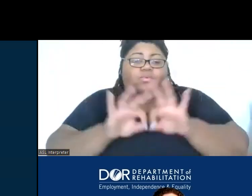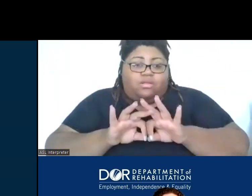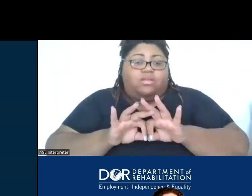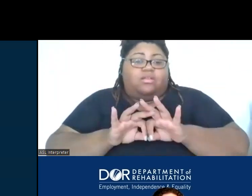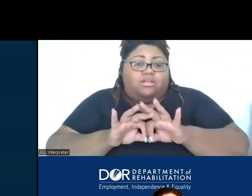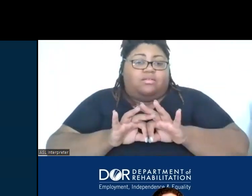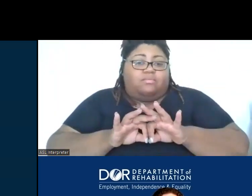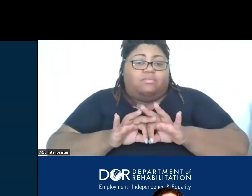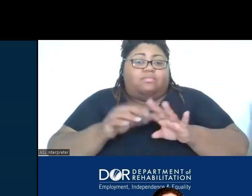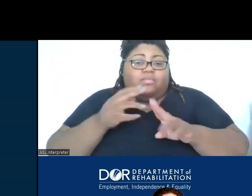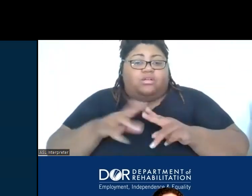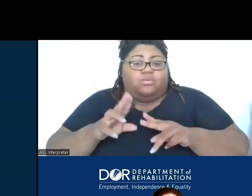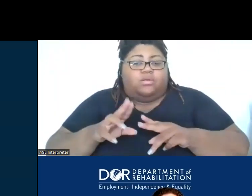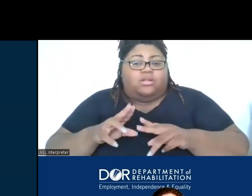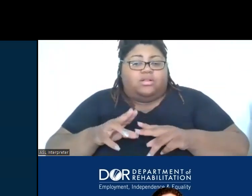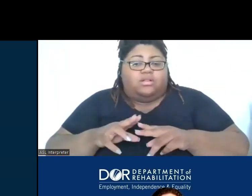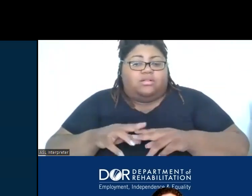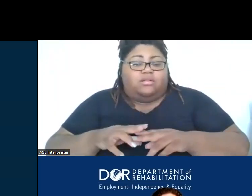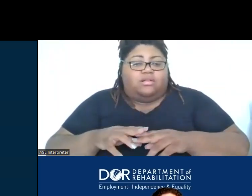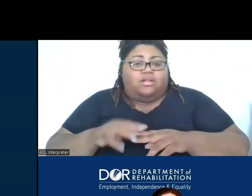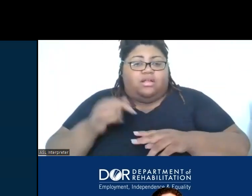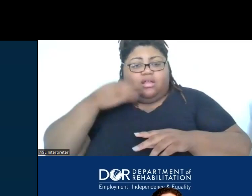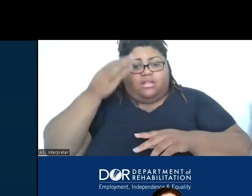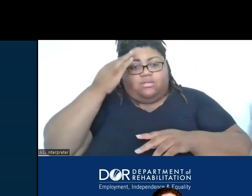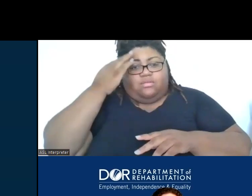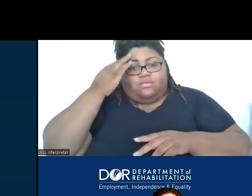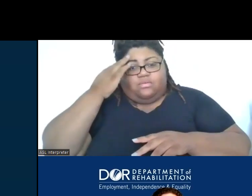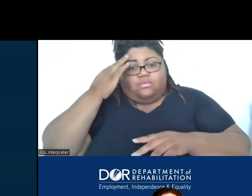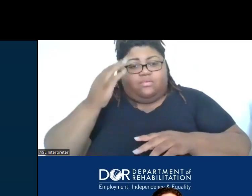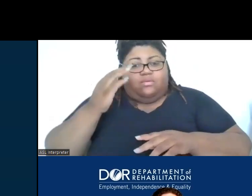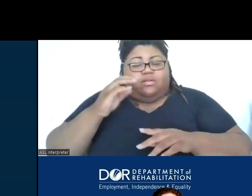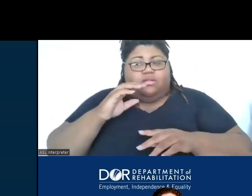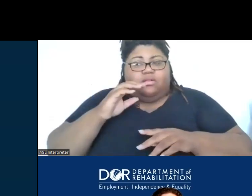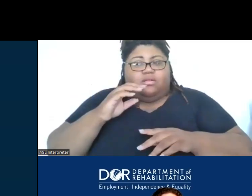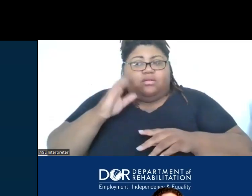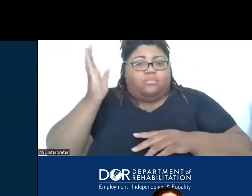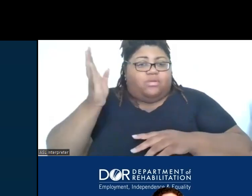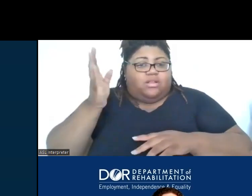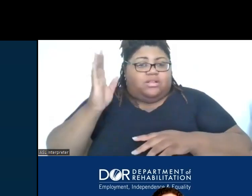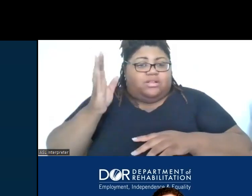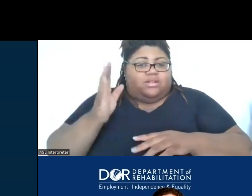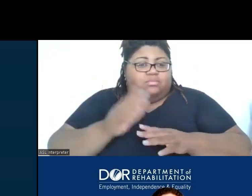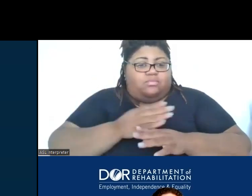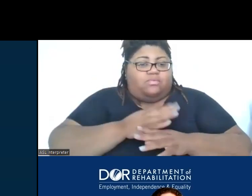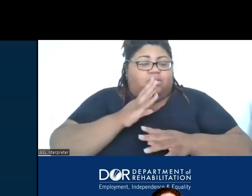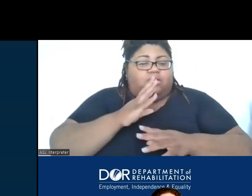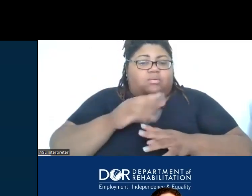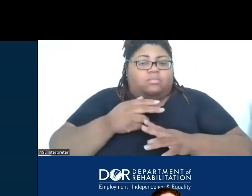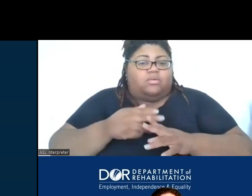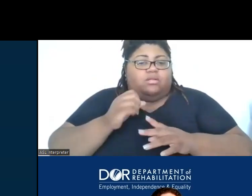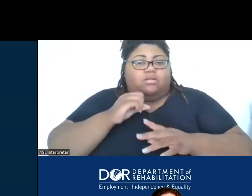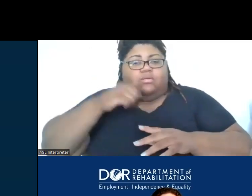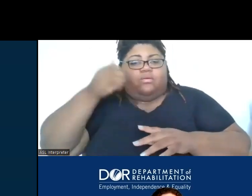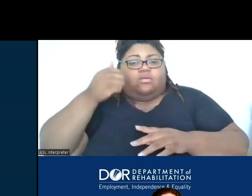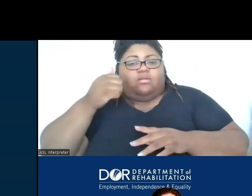So briefly, I know that the earlier presentations put a lot of focus on the older adult community, and I want to take